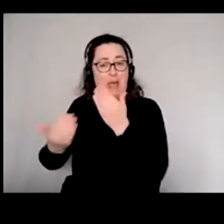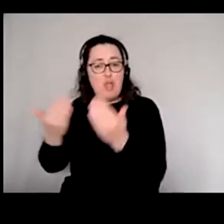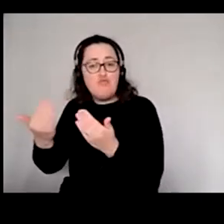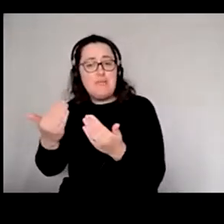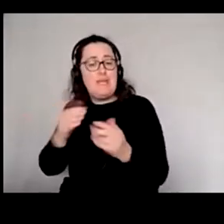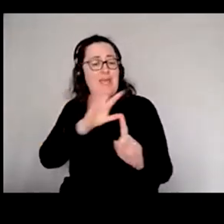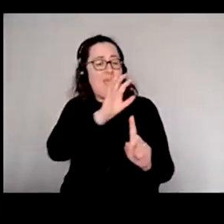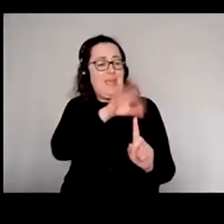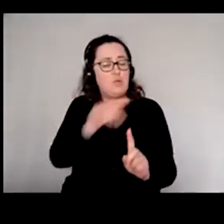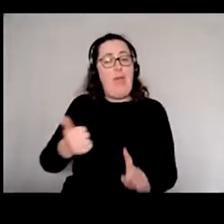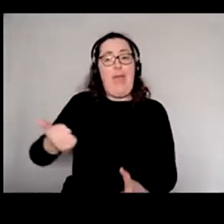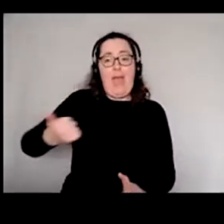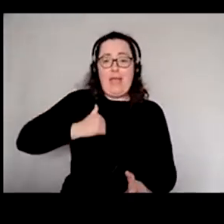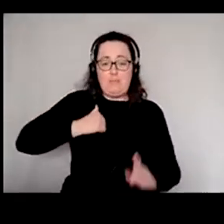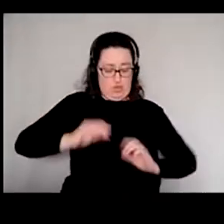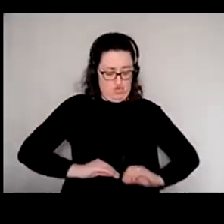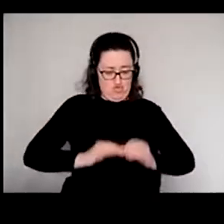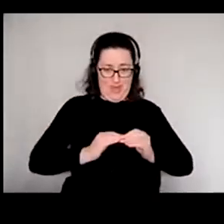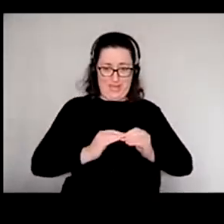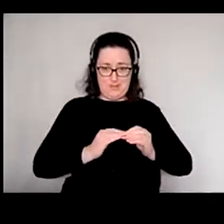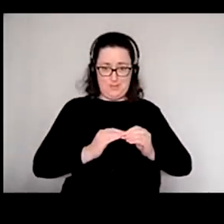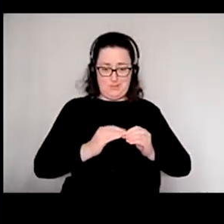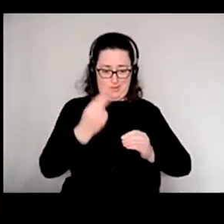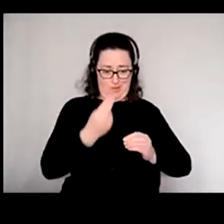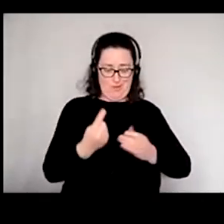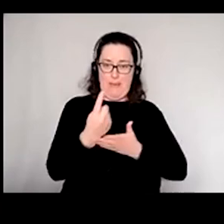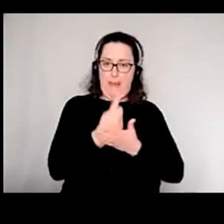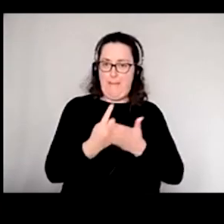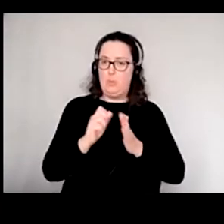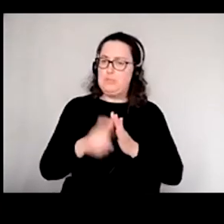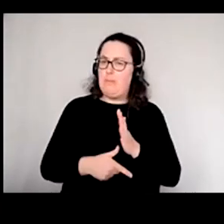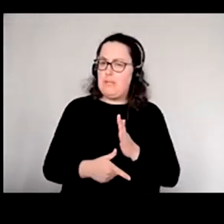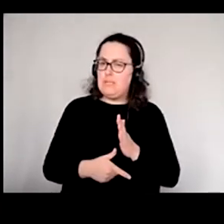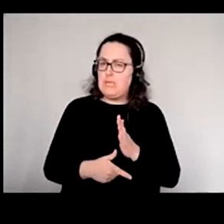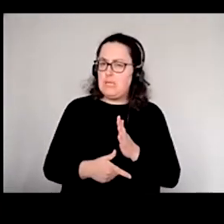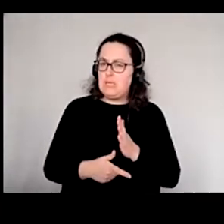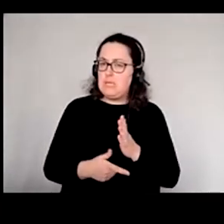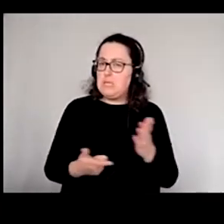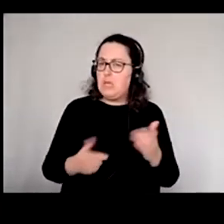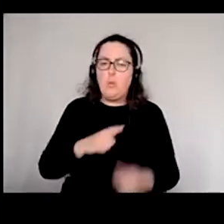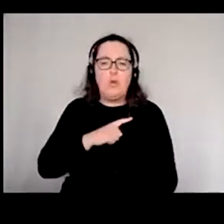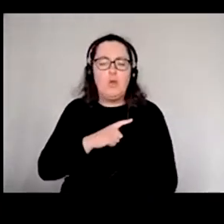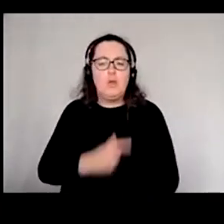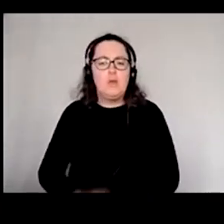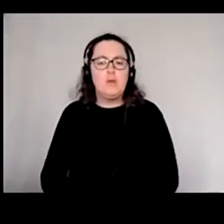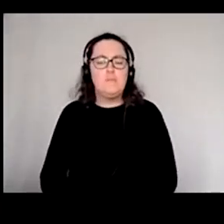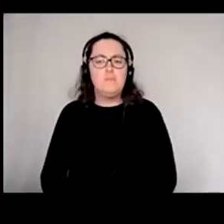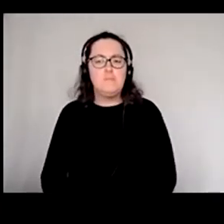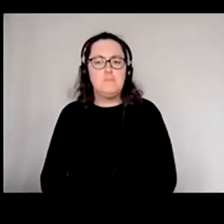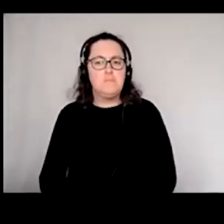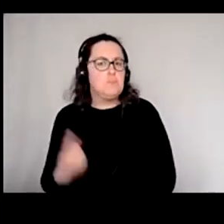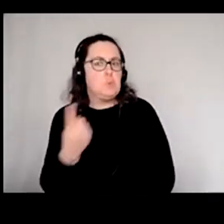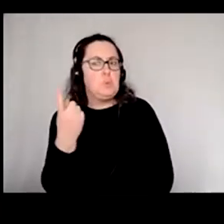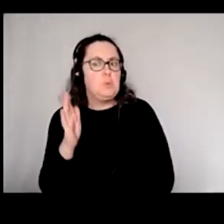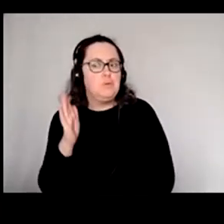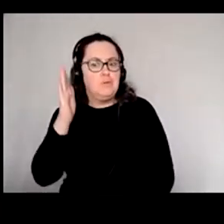to be about your disability? And if so, why do you think that is? So I don't know who might want to